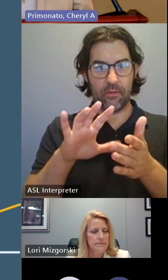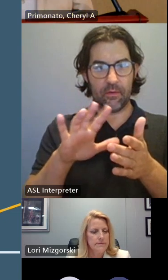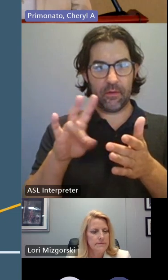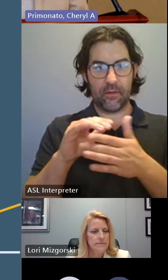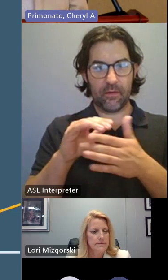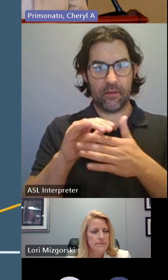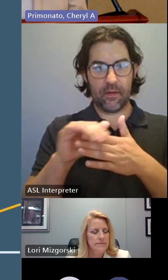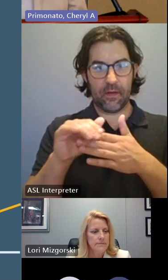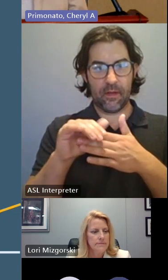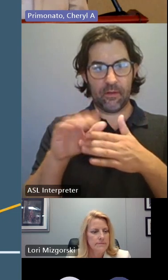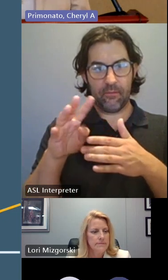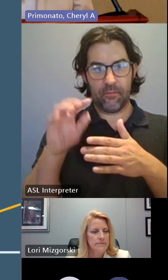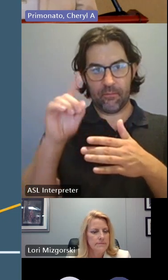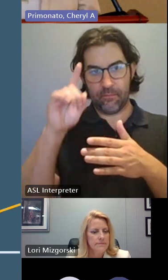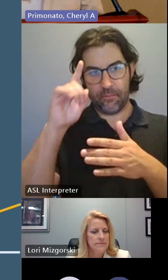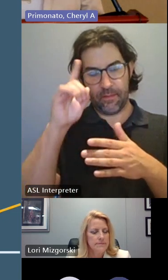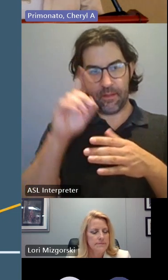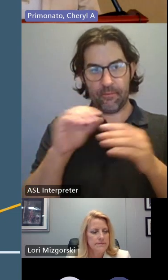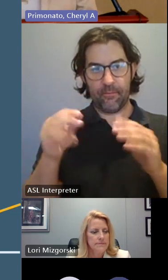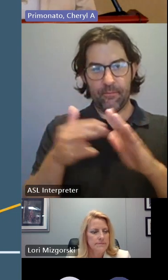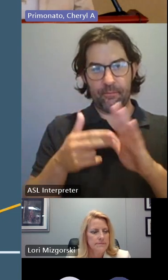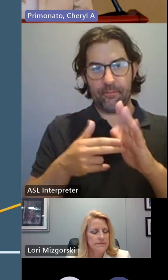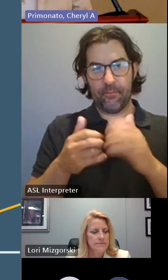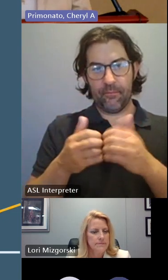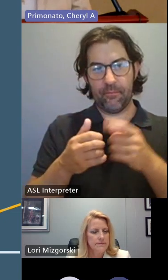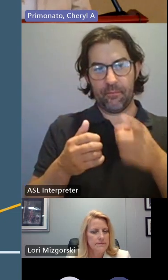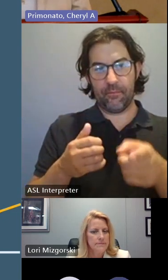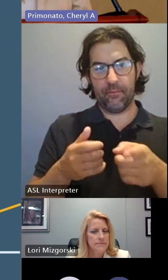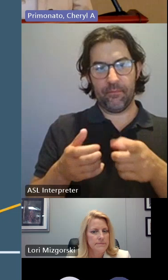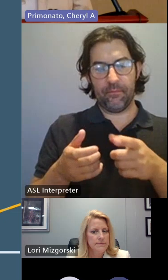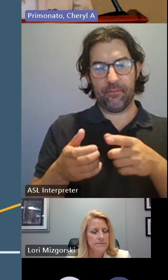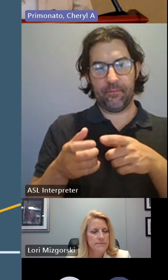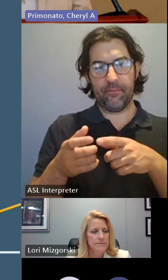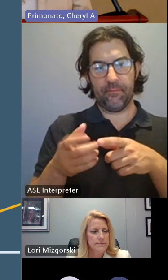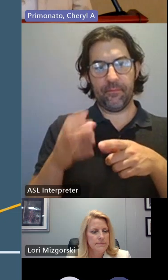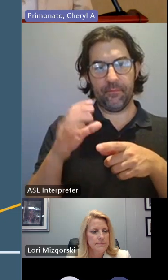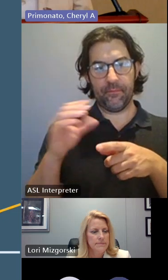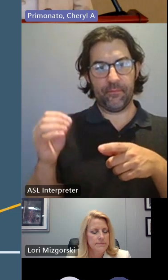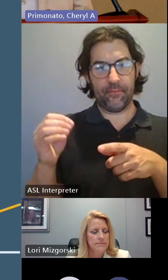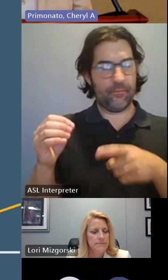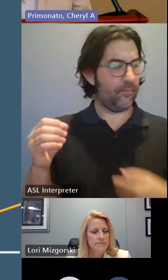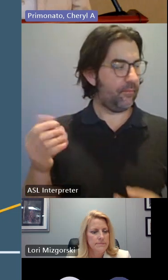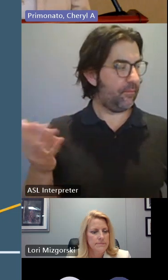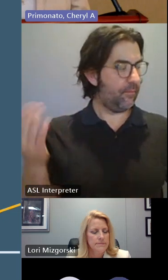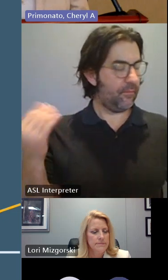$5,838,157.49. There has been no previous contract for this requirement contract. These